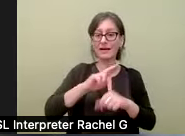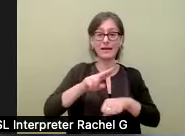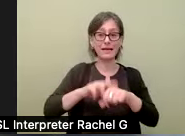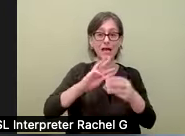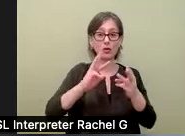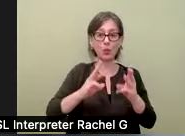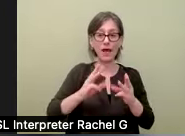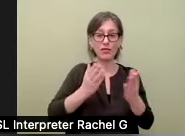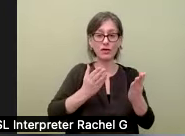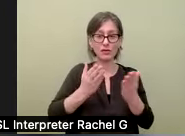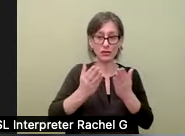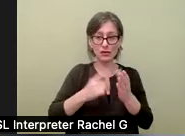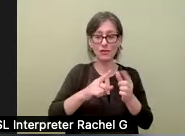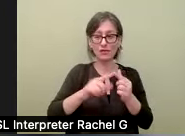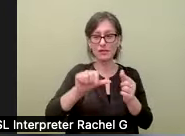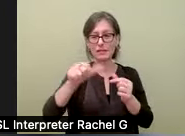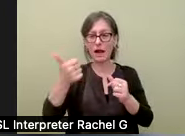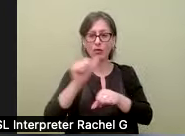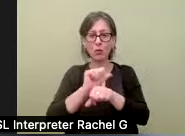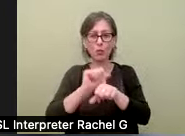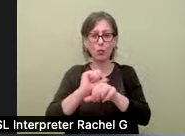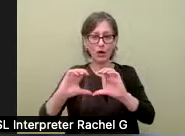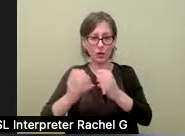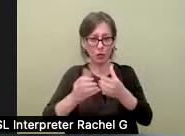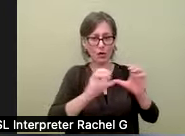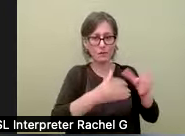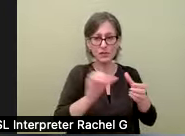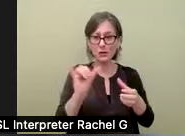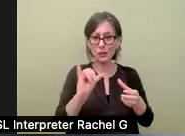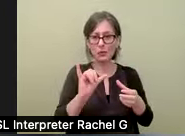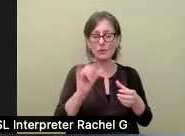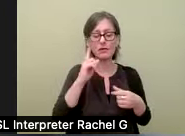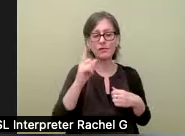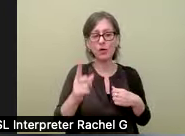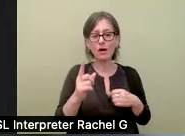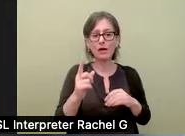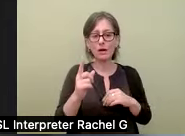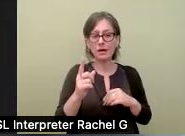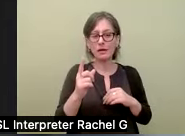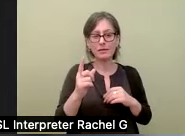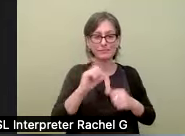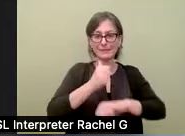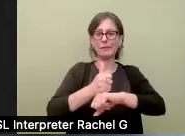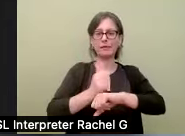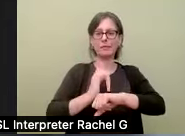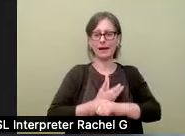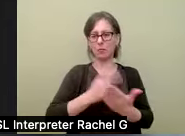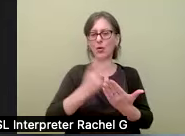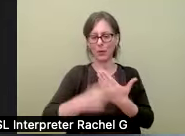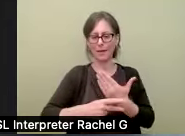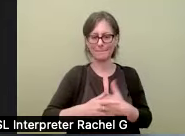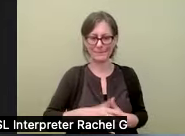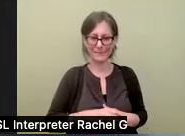Service, Redwood Coast Tsunami Work Group, and others to implement our statewide program. Next